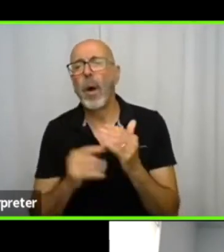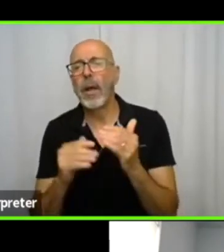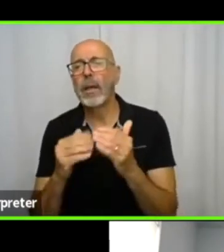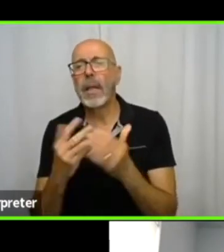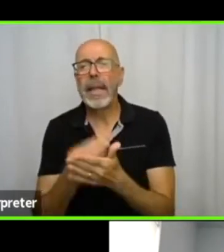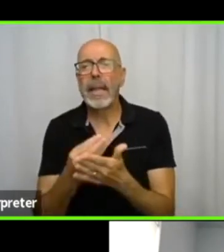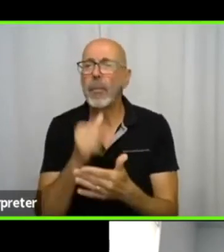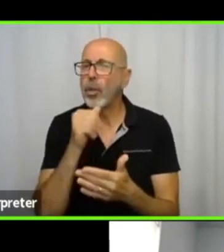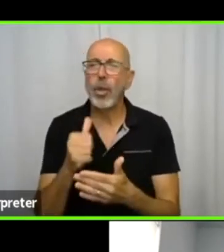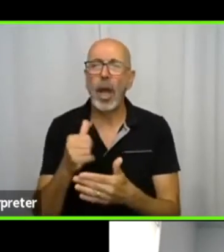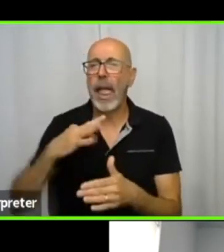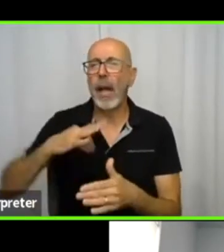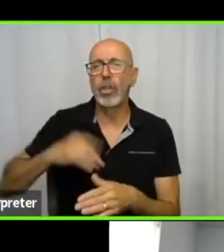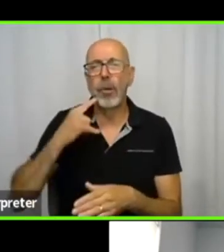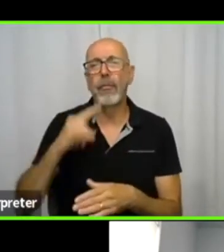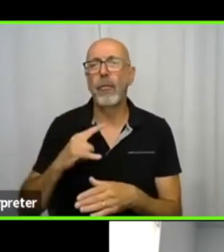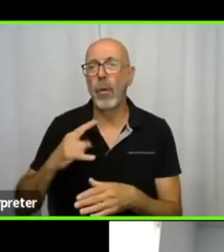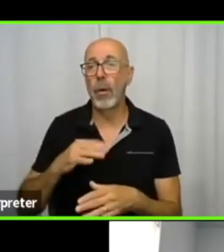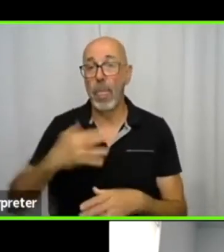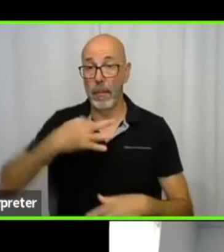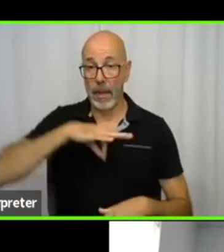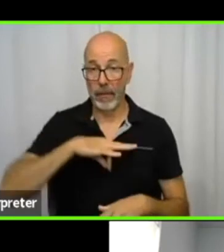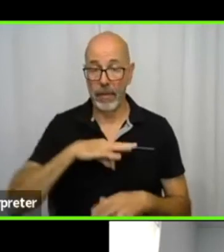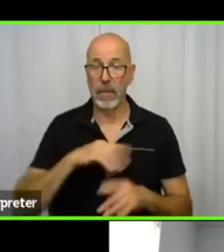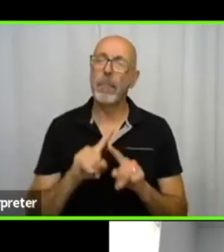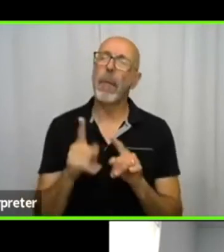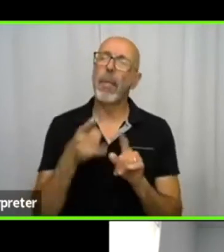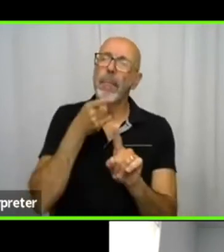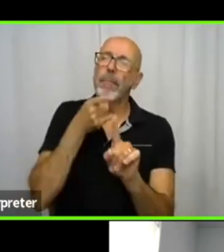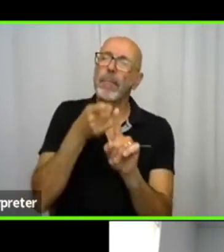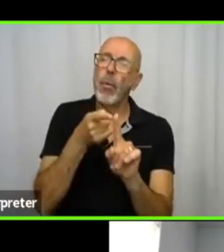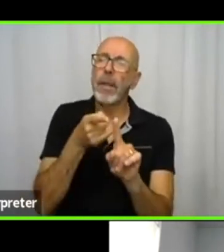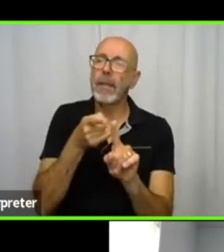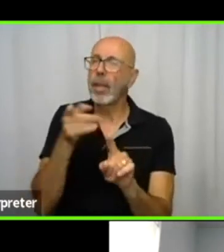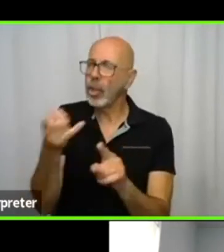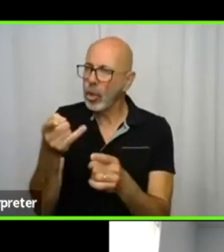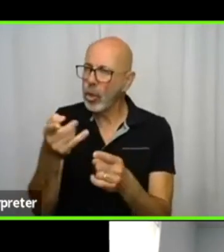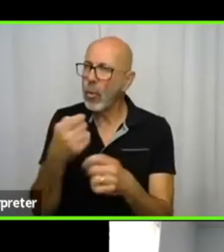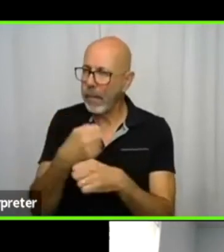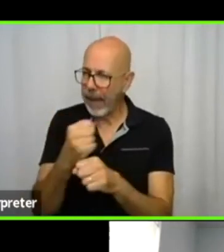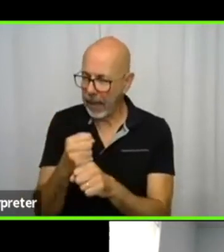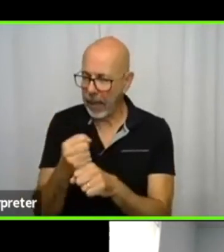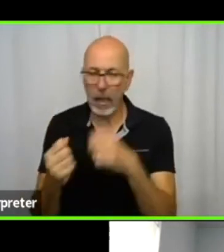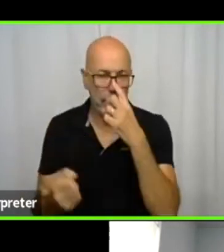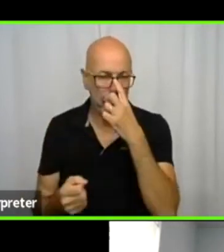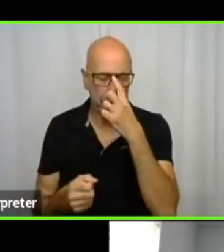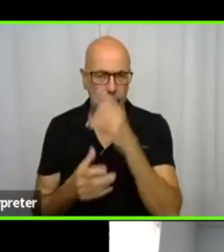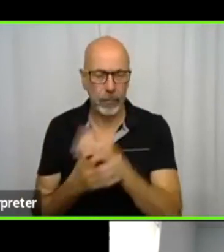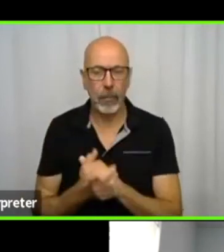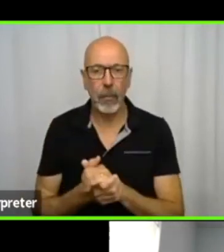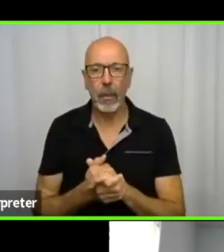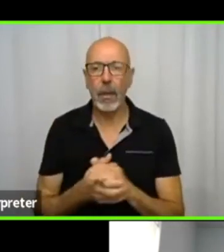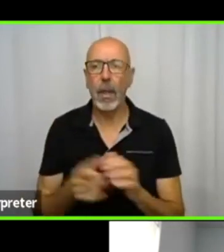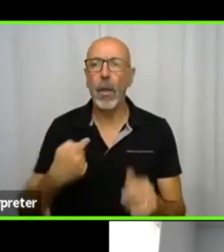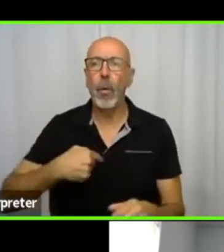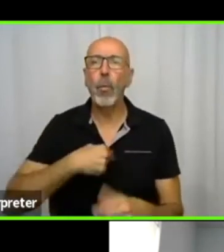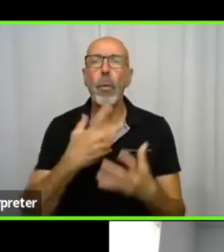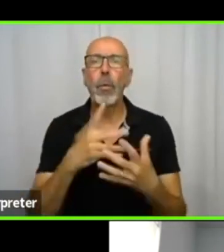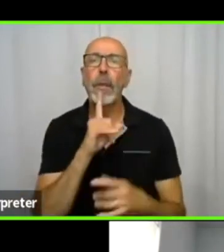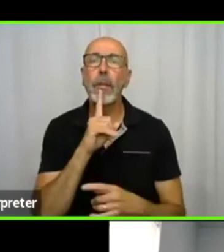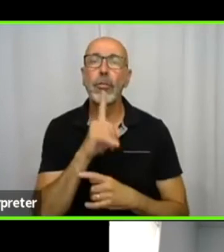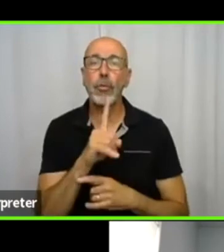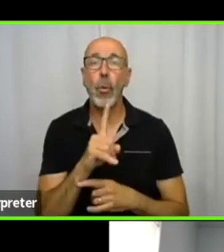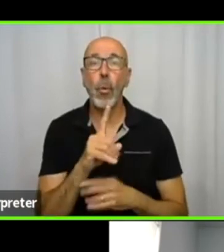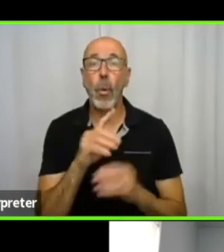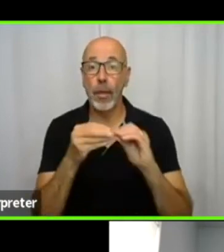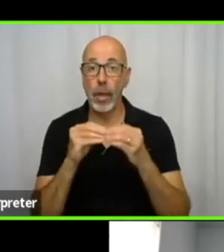longer eligible for benefits. But the better point, which is the point that you're, I think, making, is that we want to make sure that those